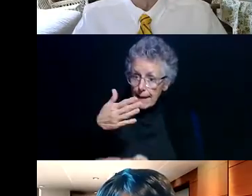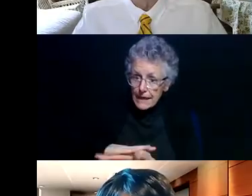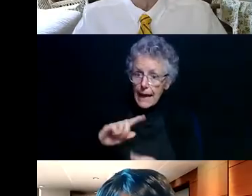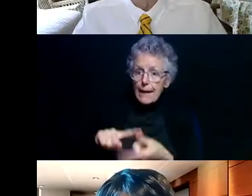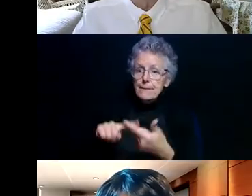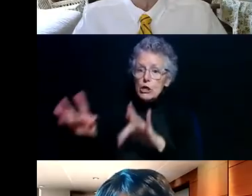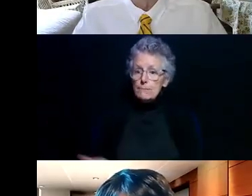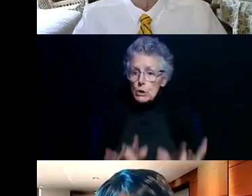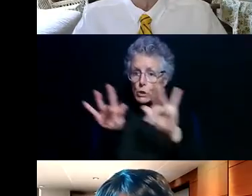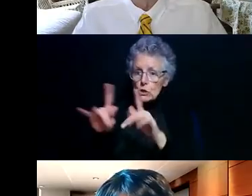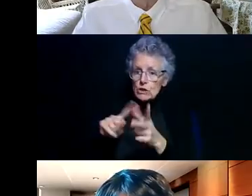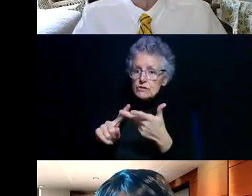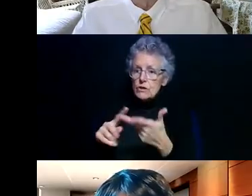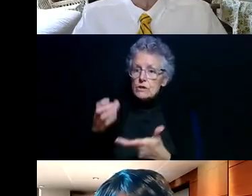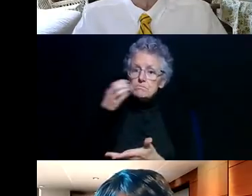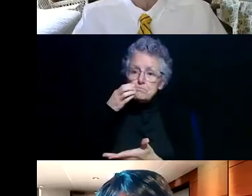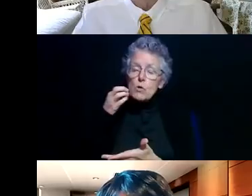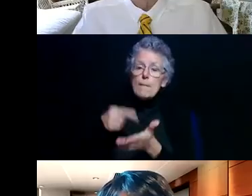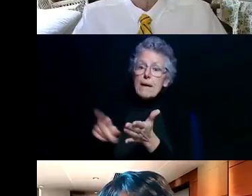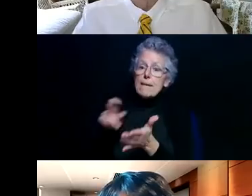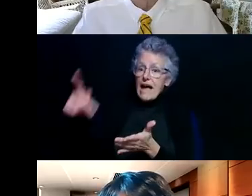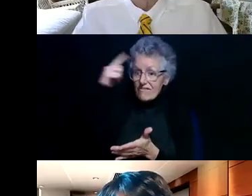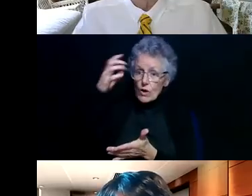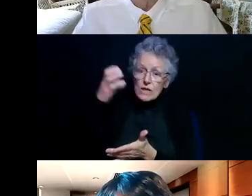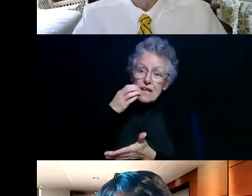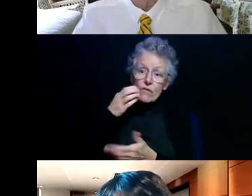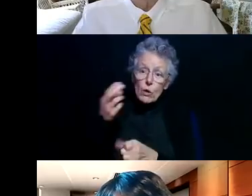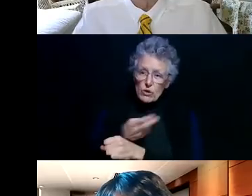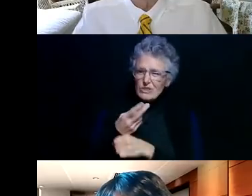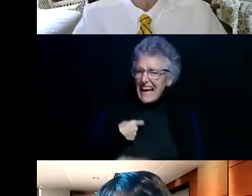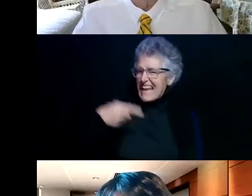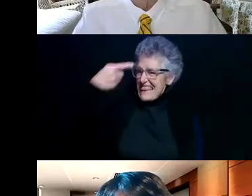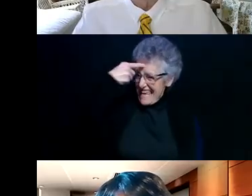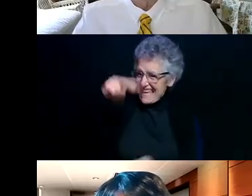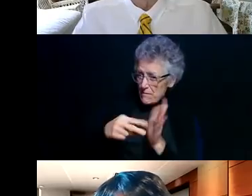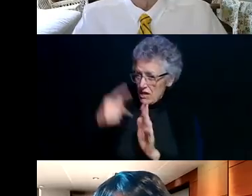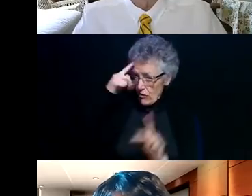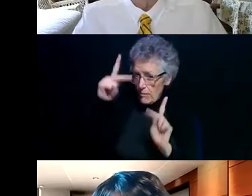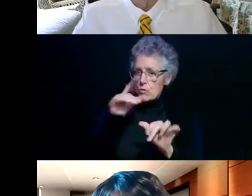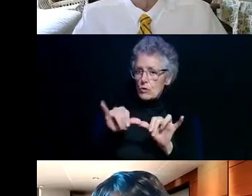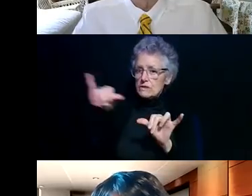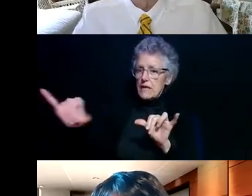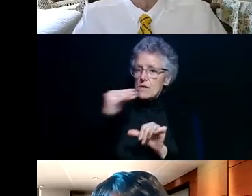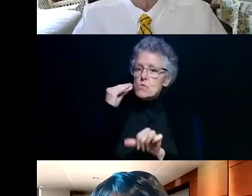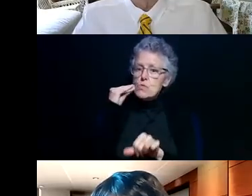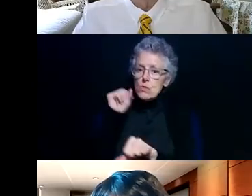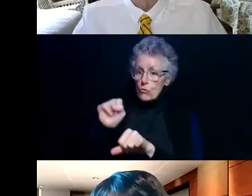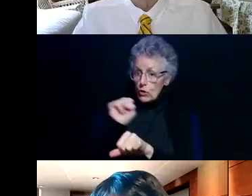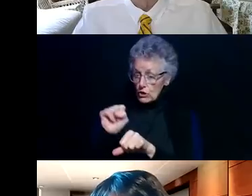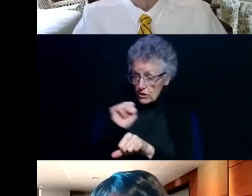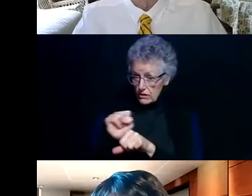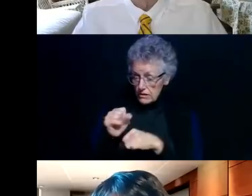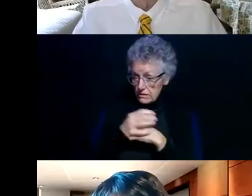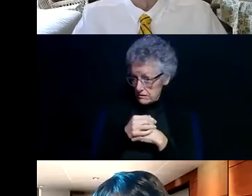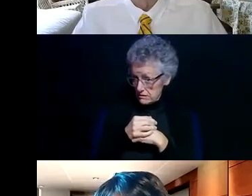or reimbursements for cell phone use? And again, I think this is probably meant to refer to people who are working from home and